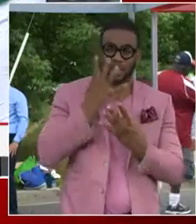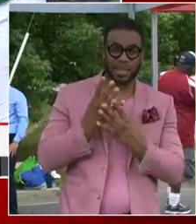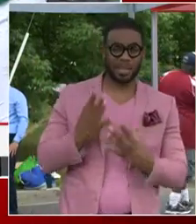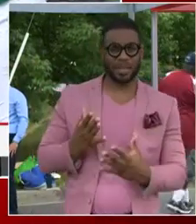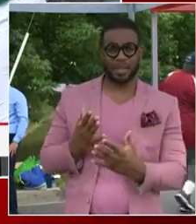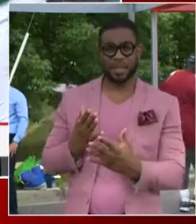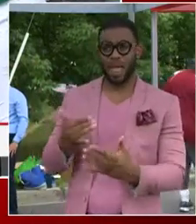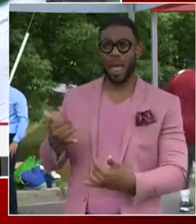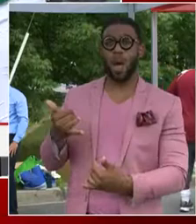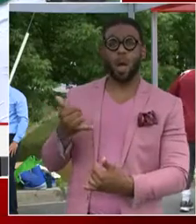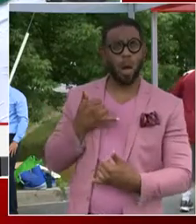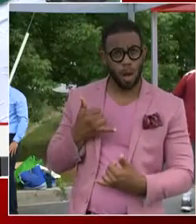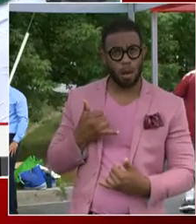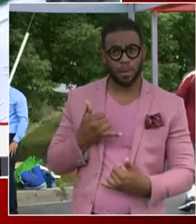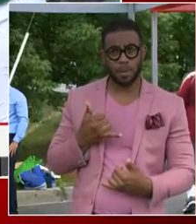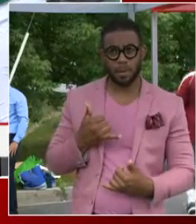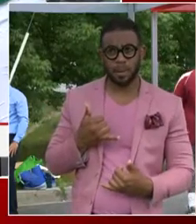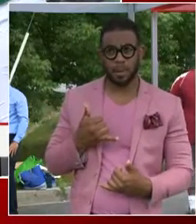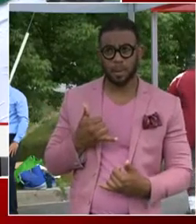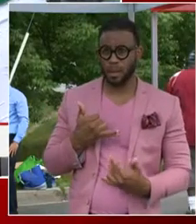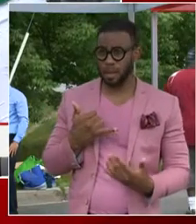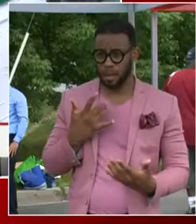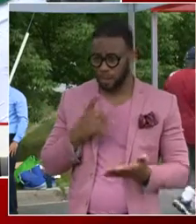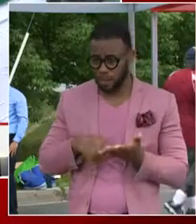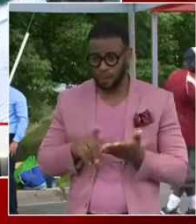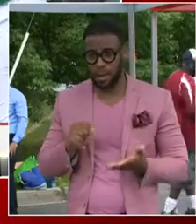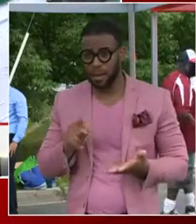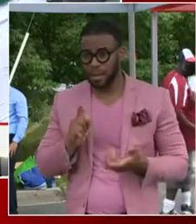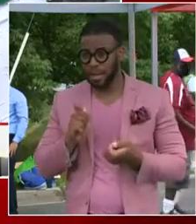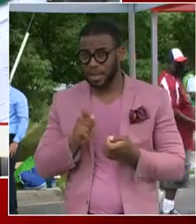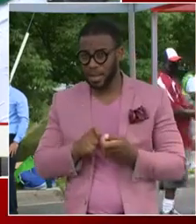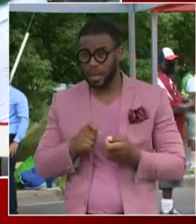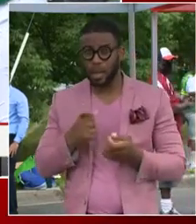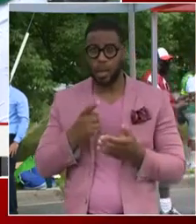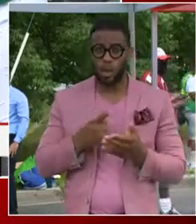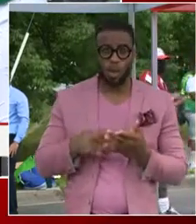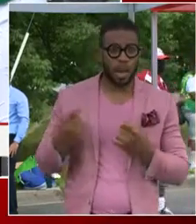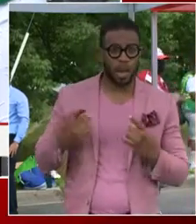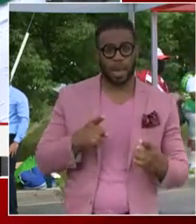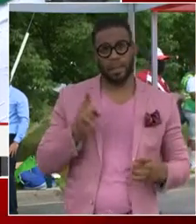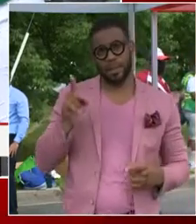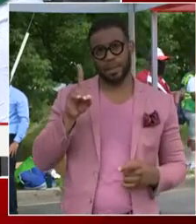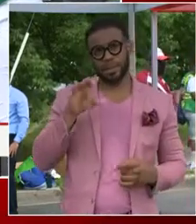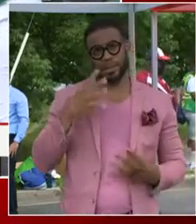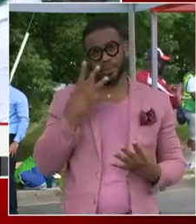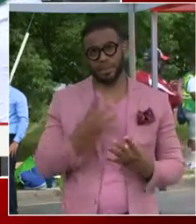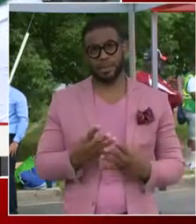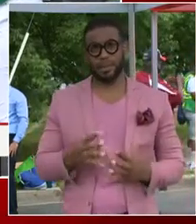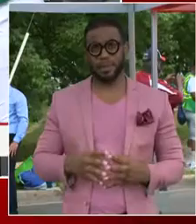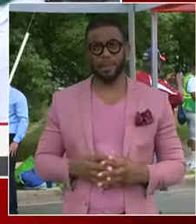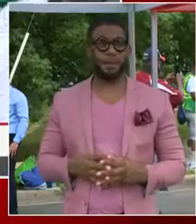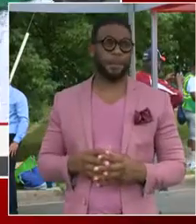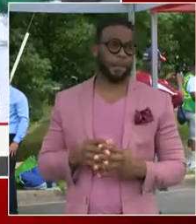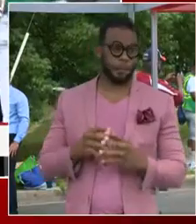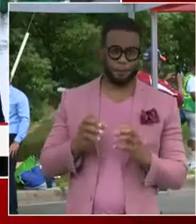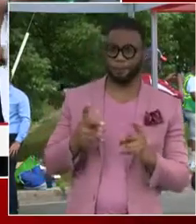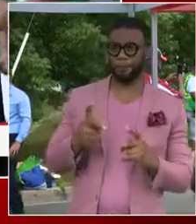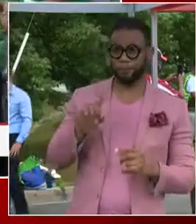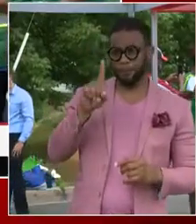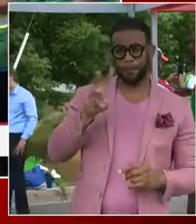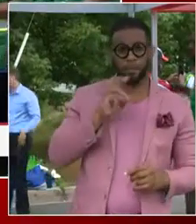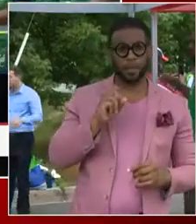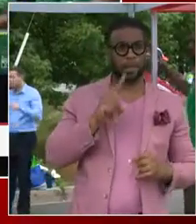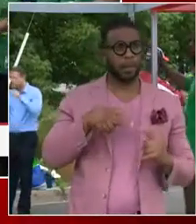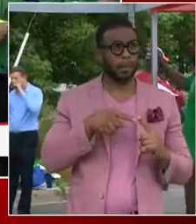that call me. So I just want to find out exactly what is going on with DC Jail. Okay, so the question